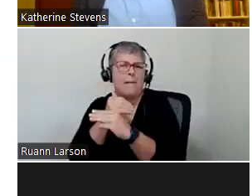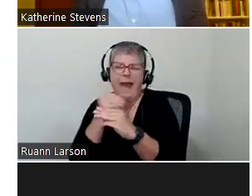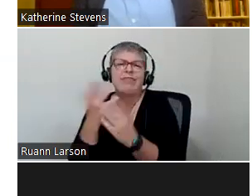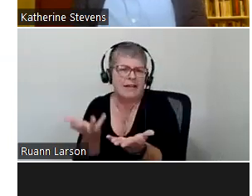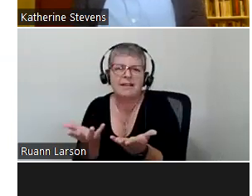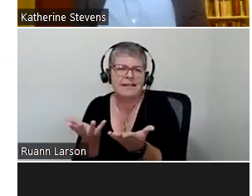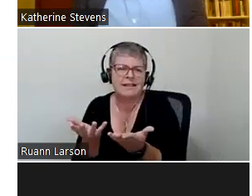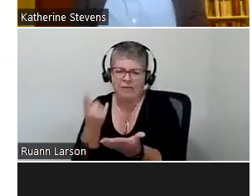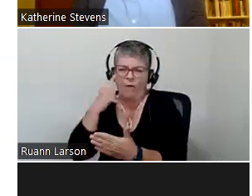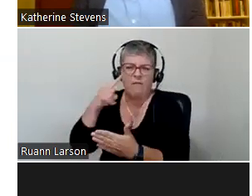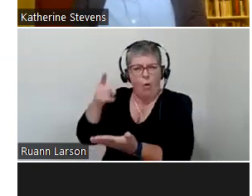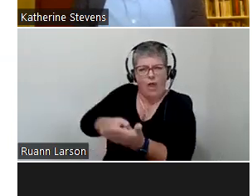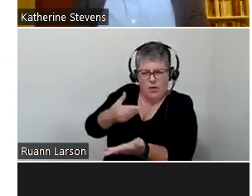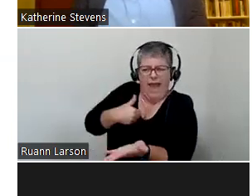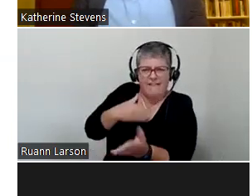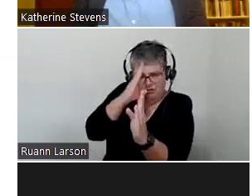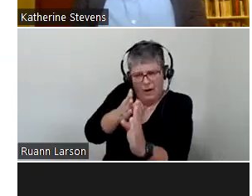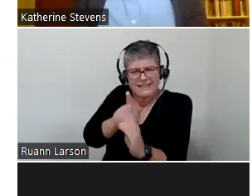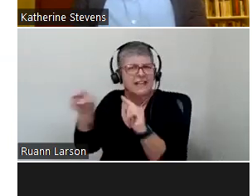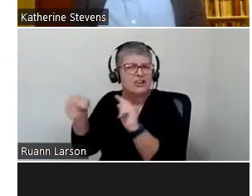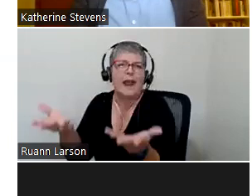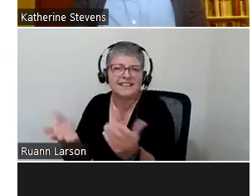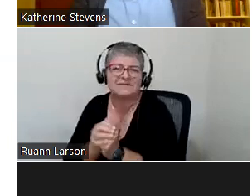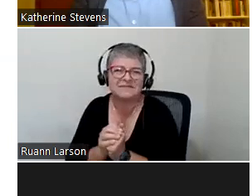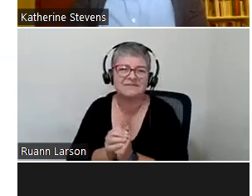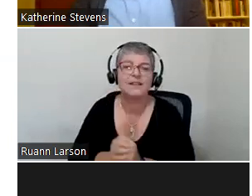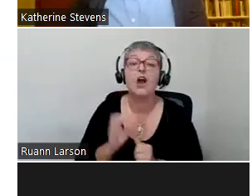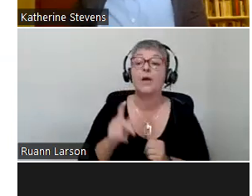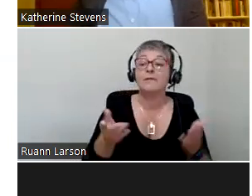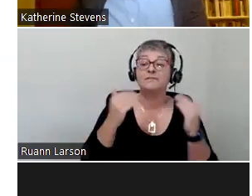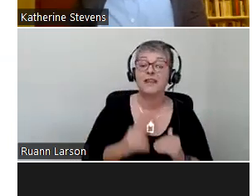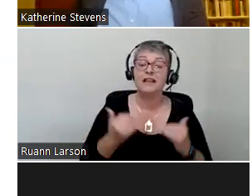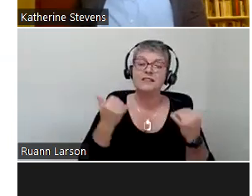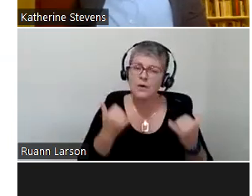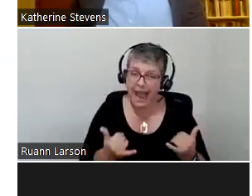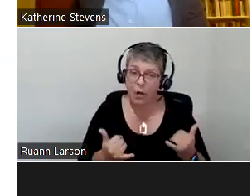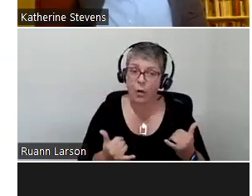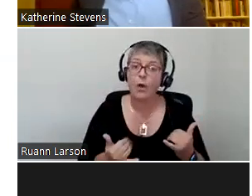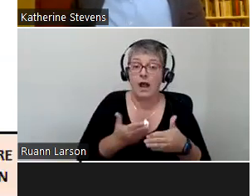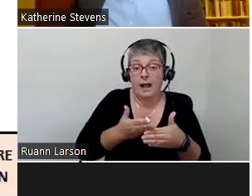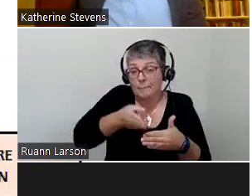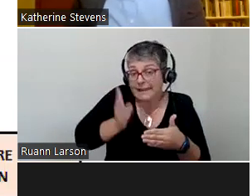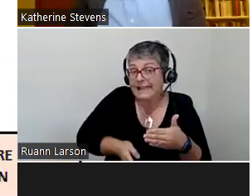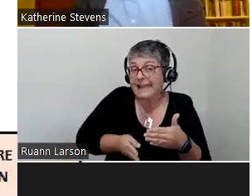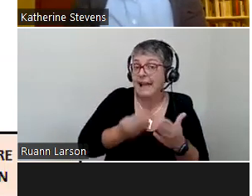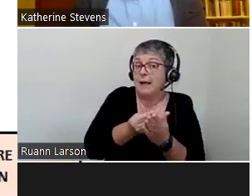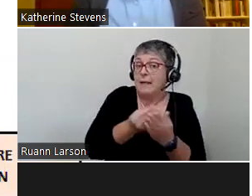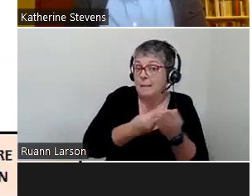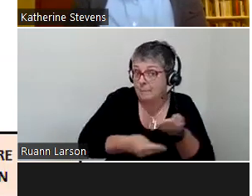All of that said, I'm going to end with just some notes on completing the budget form.